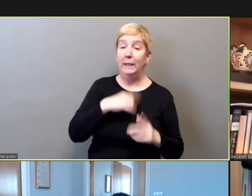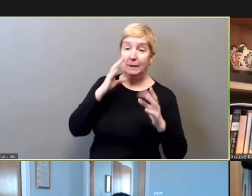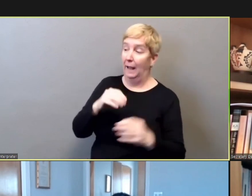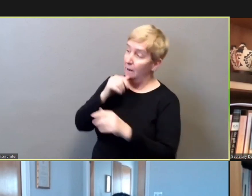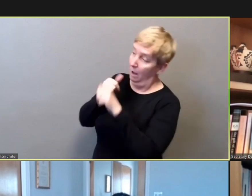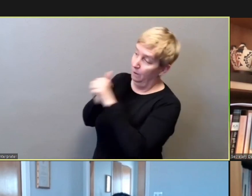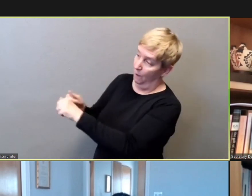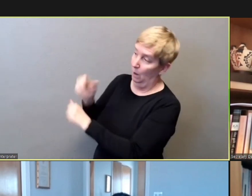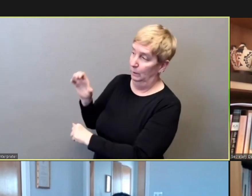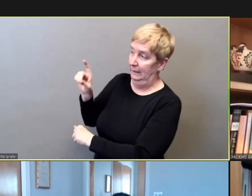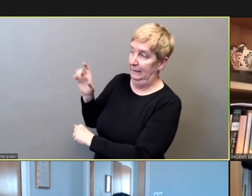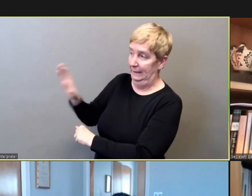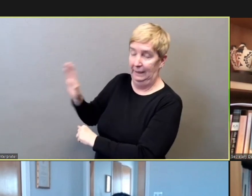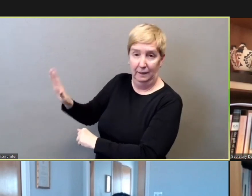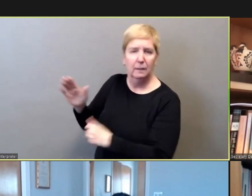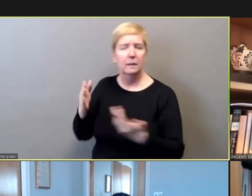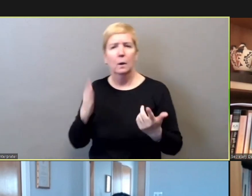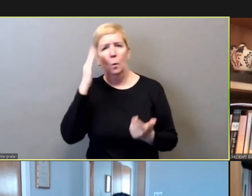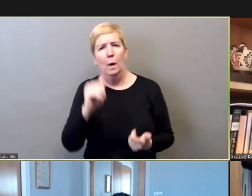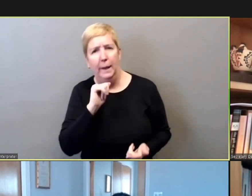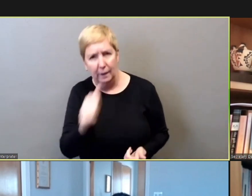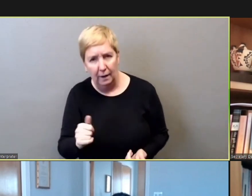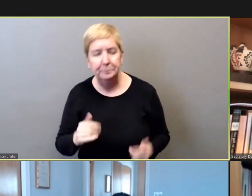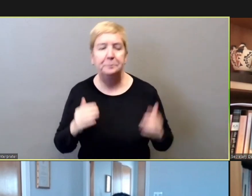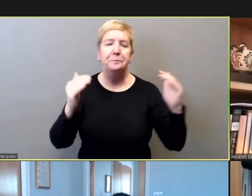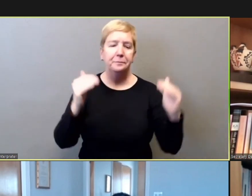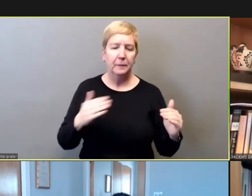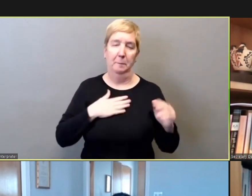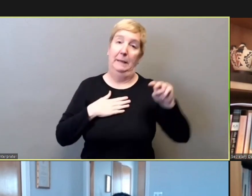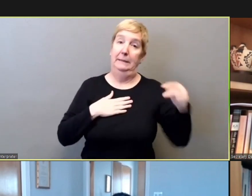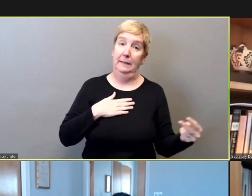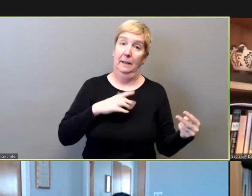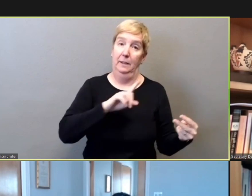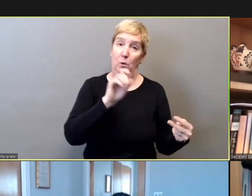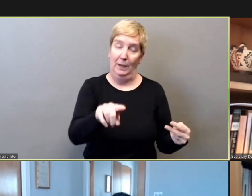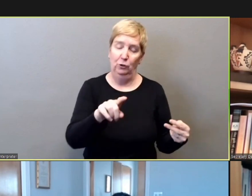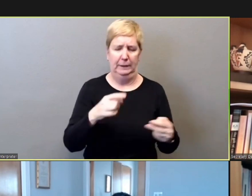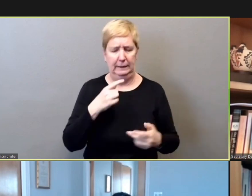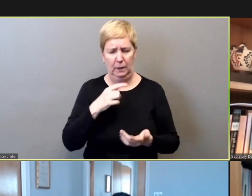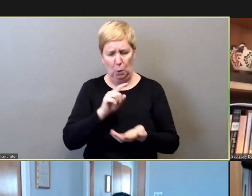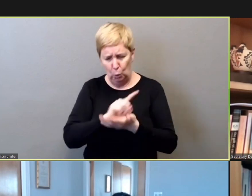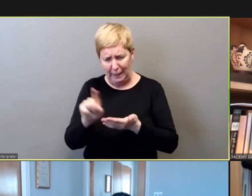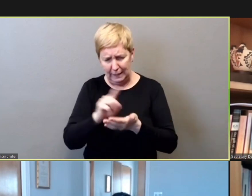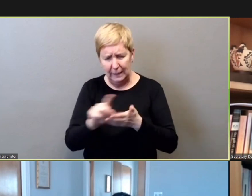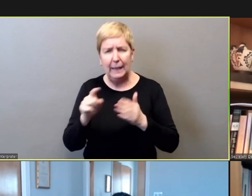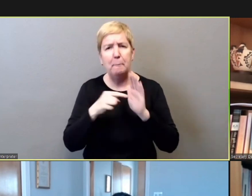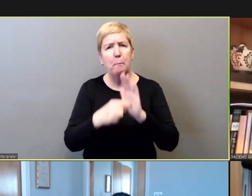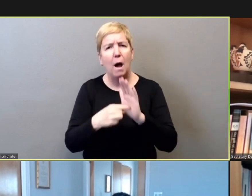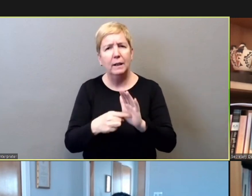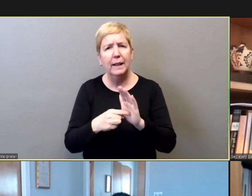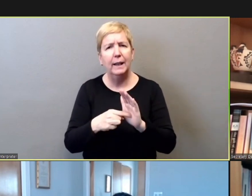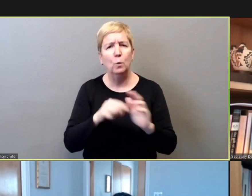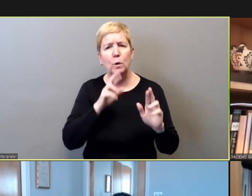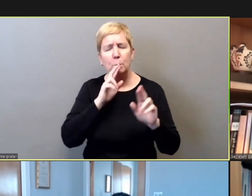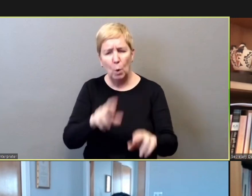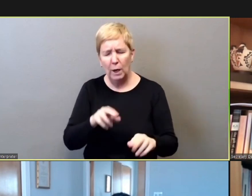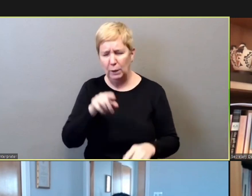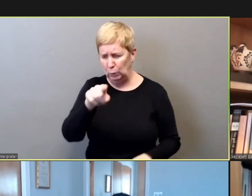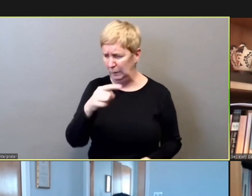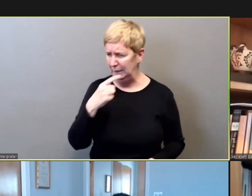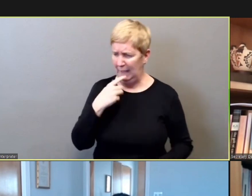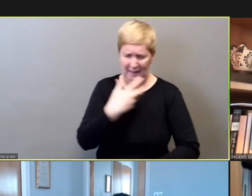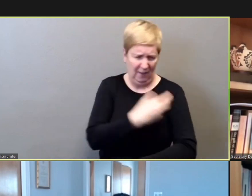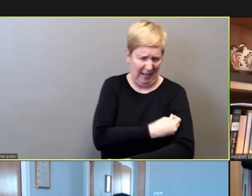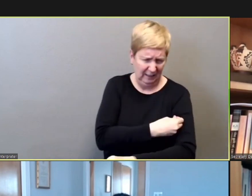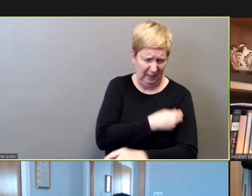my second question relates to the weekly modeling report, which I thought said that the vaccine was impacting more than 30%.